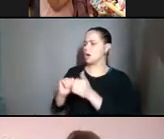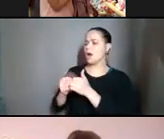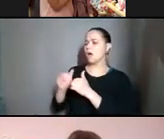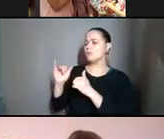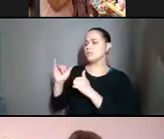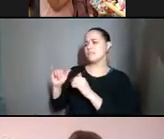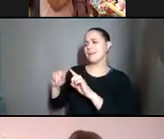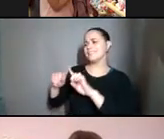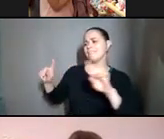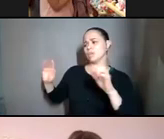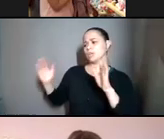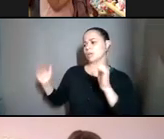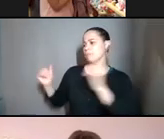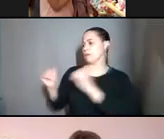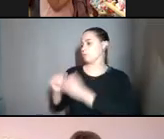you built?